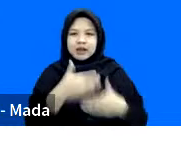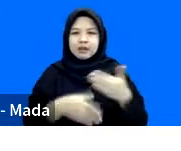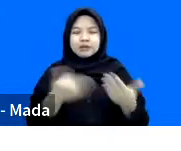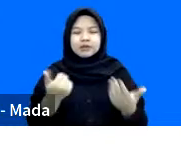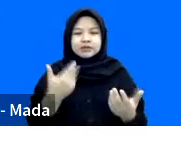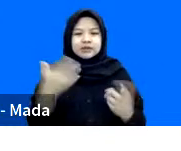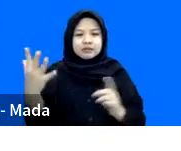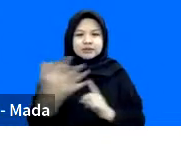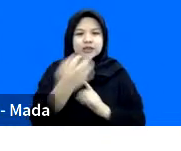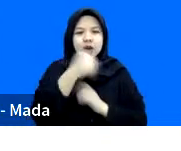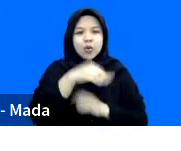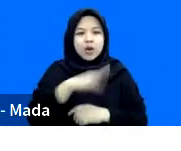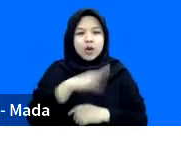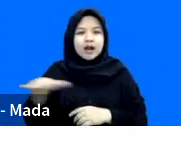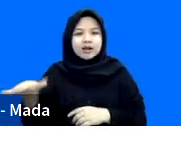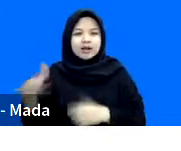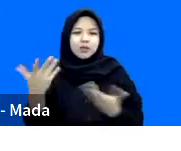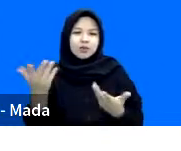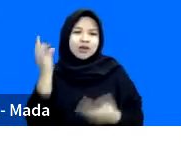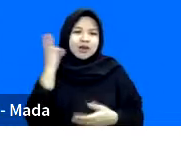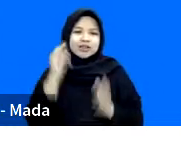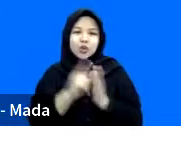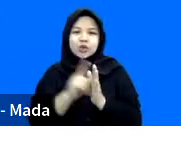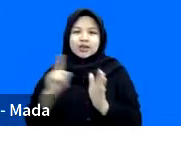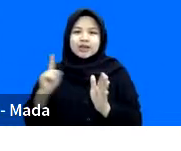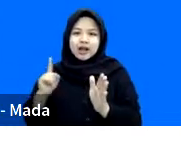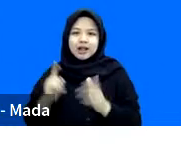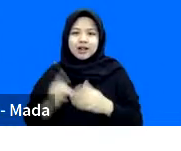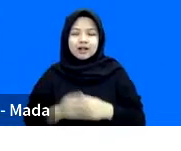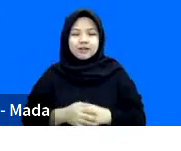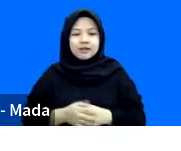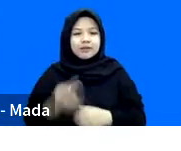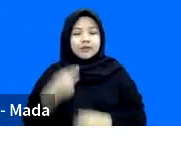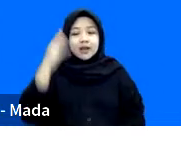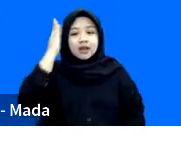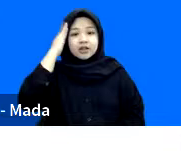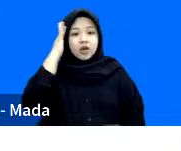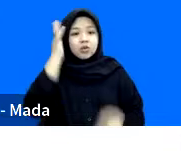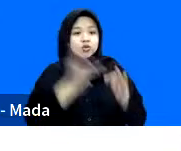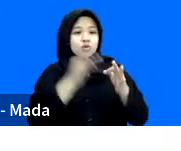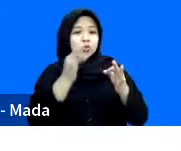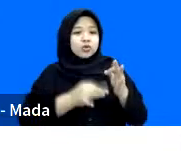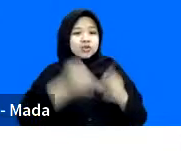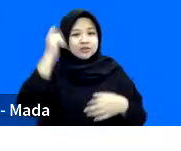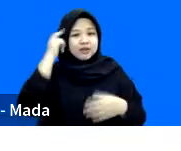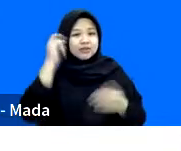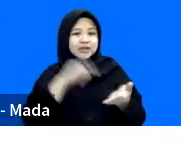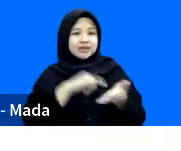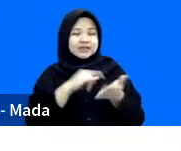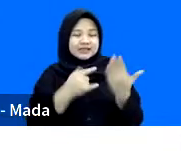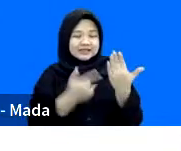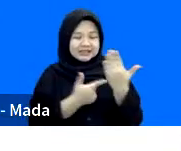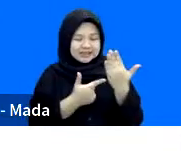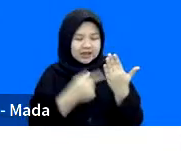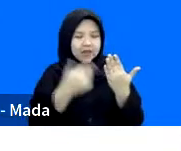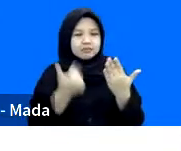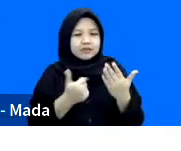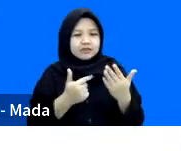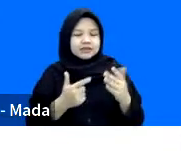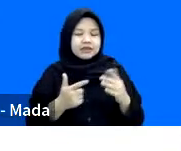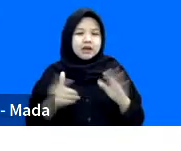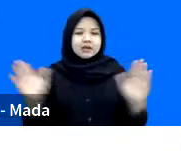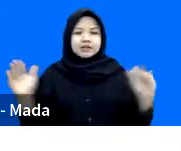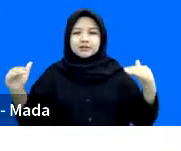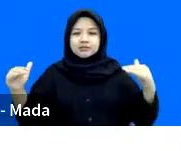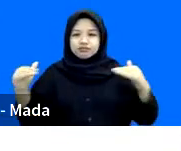behind. We know that digital learning solutions can help to close learning gaps for the most marginalized, to